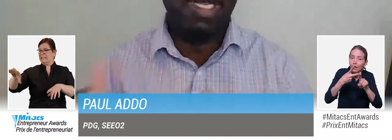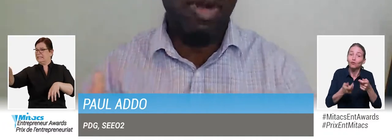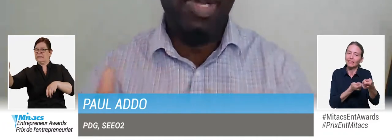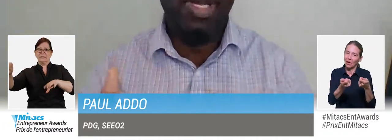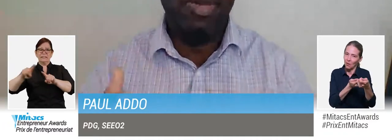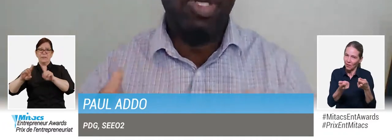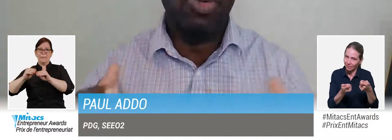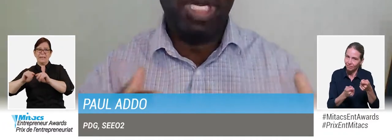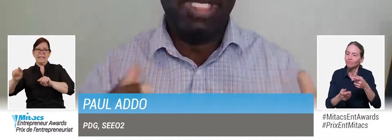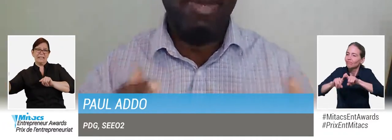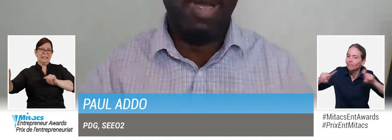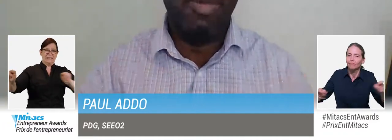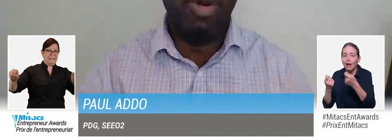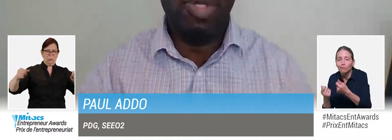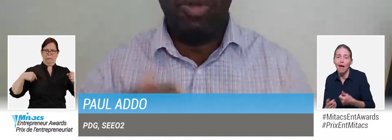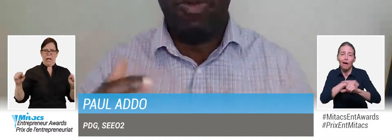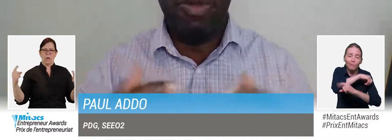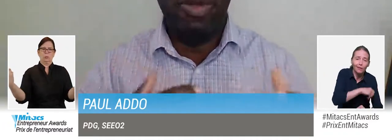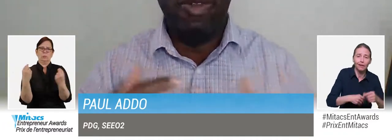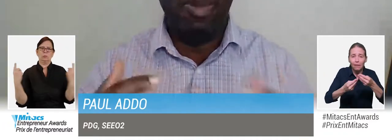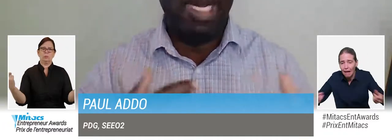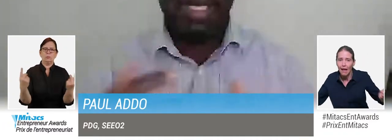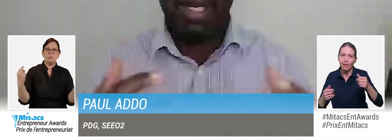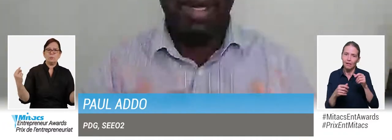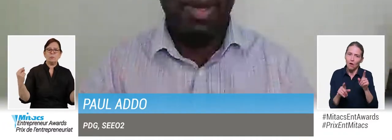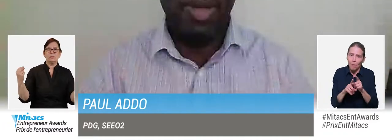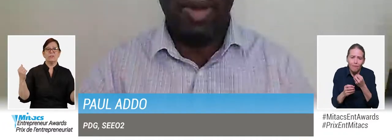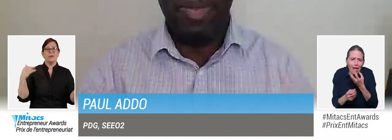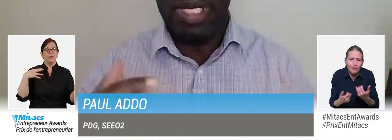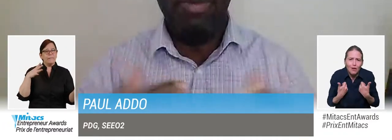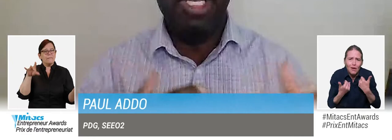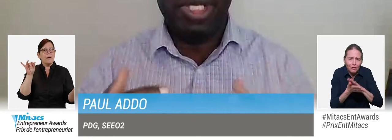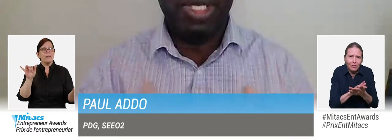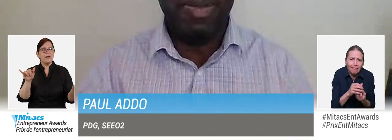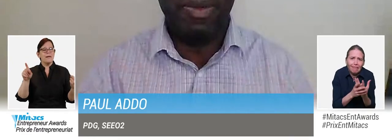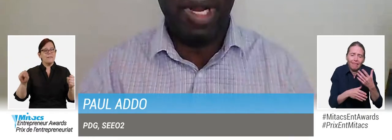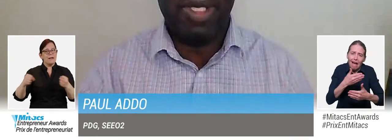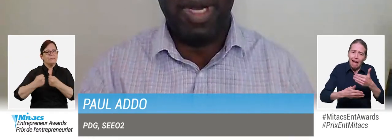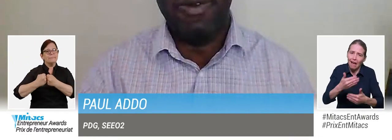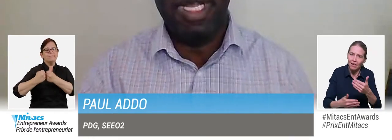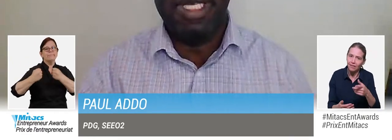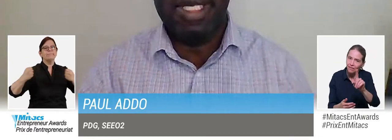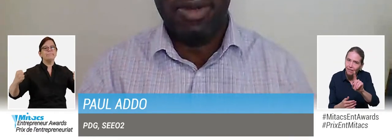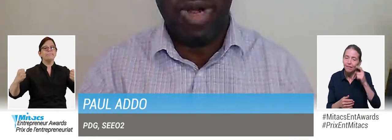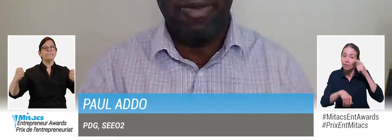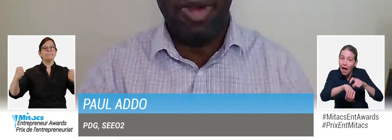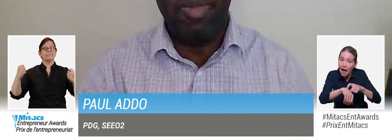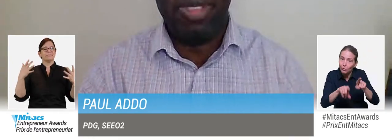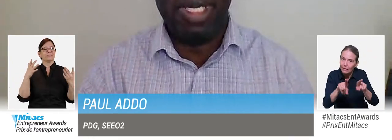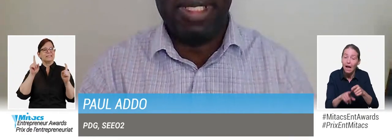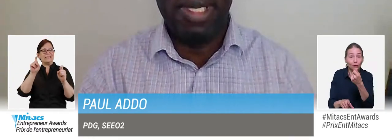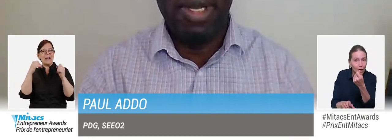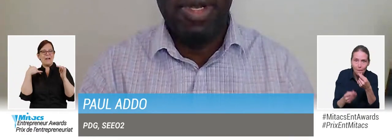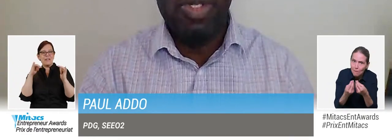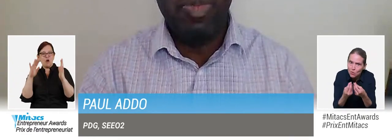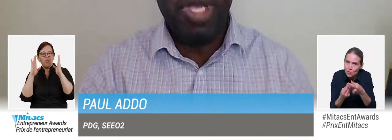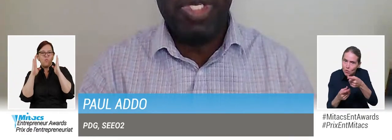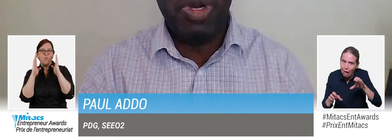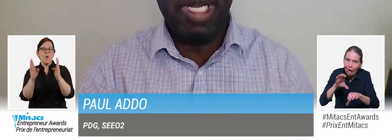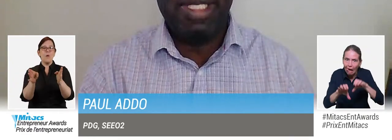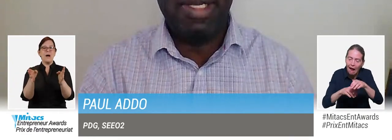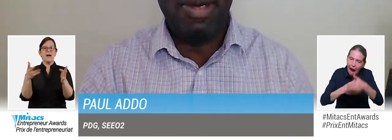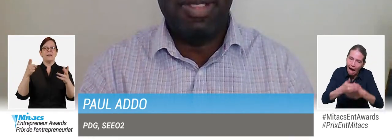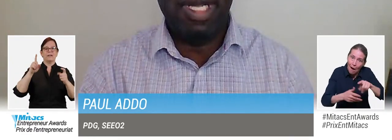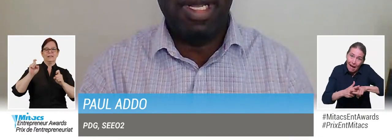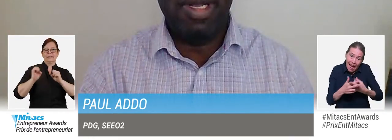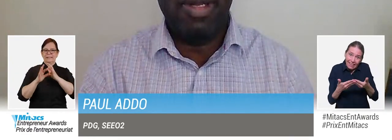before we started the company because we're in the same lab group. So we've developed that, you know, personal relationship, right? So as founders, it's quite very important to make